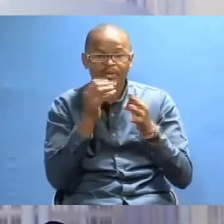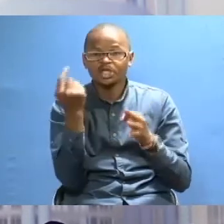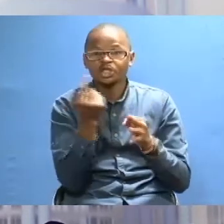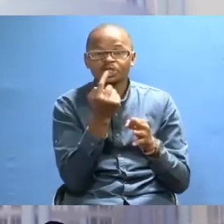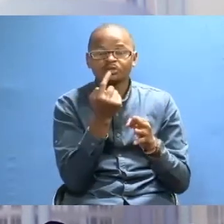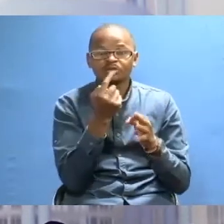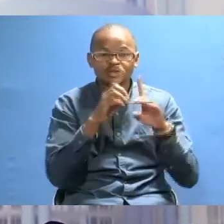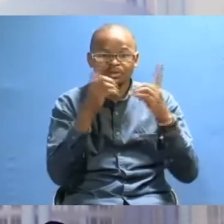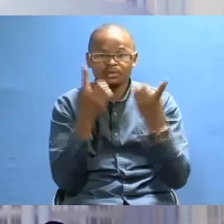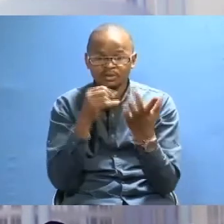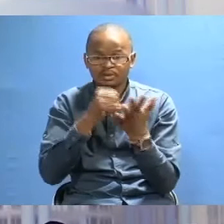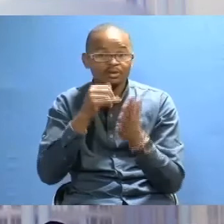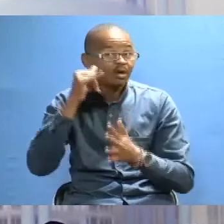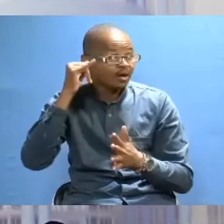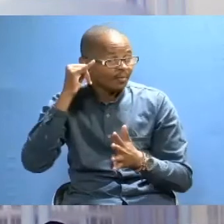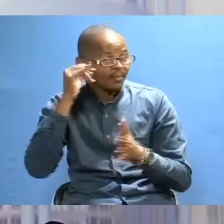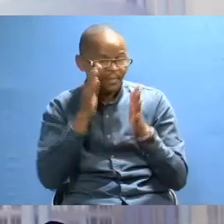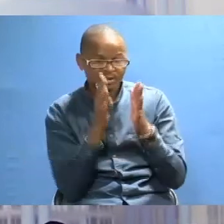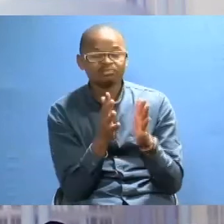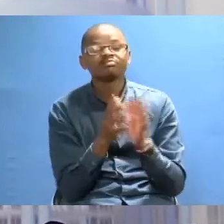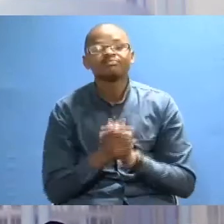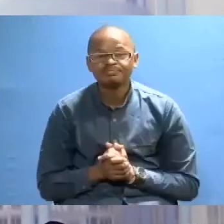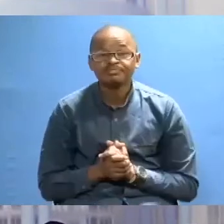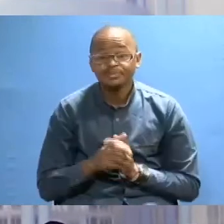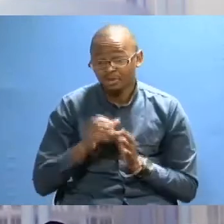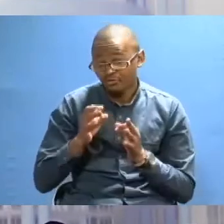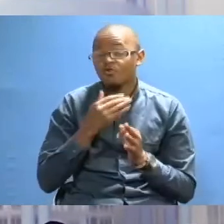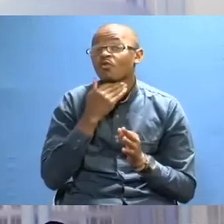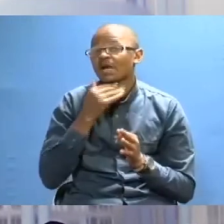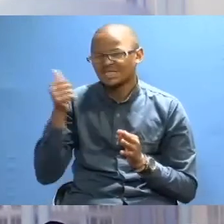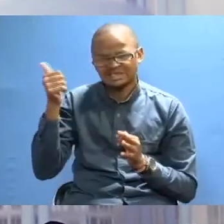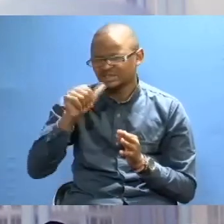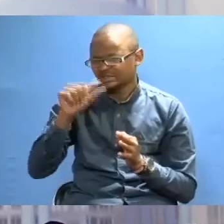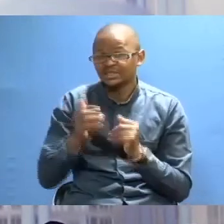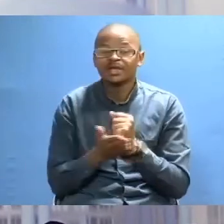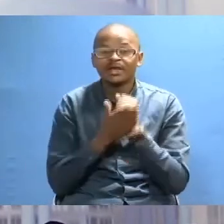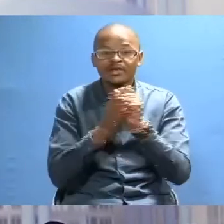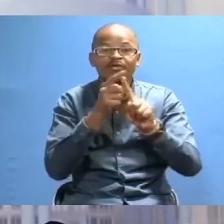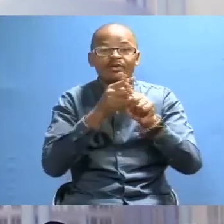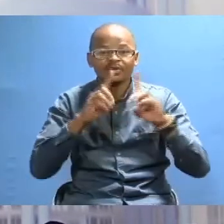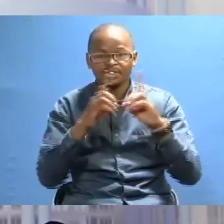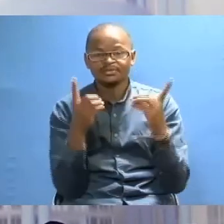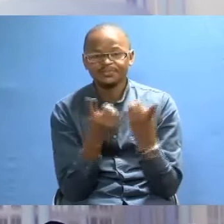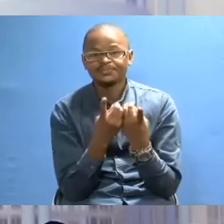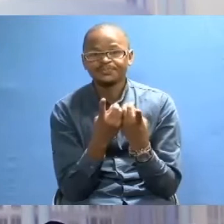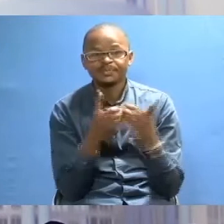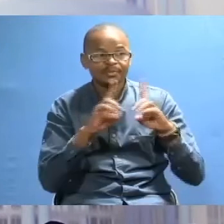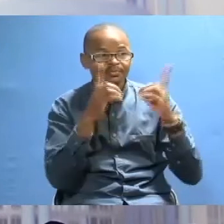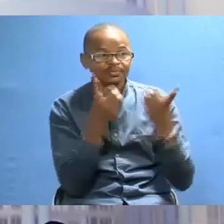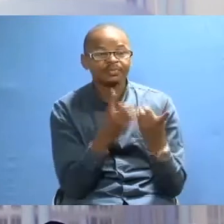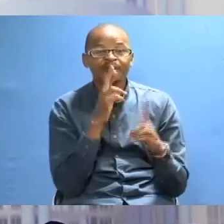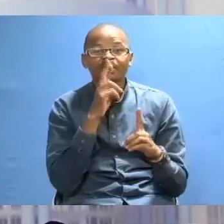of every department, including the contact persons, should you require any assistance from the department.